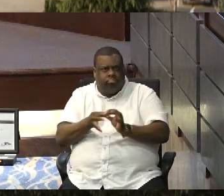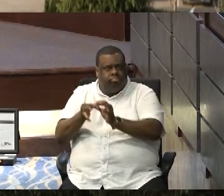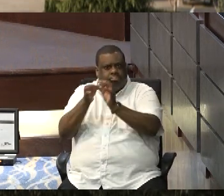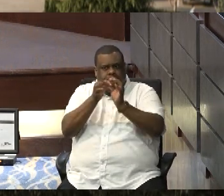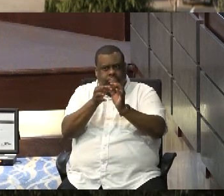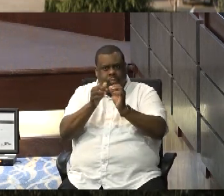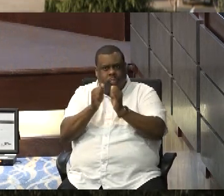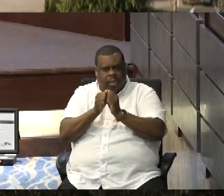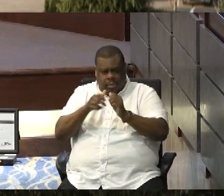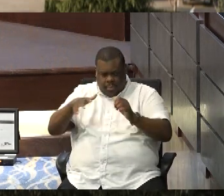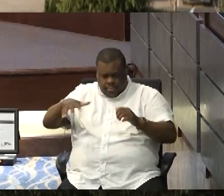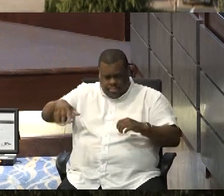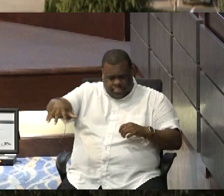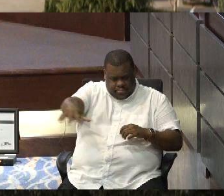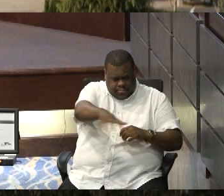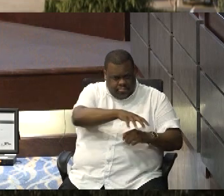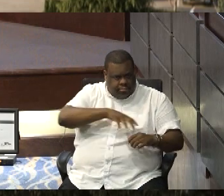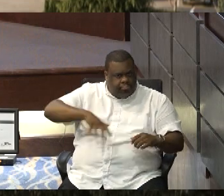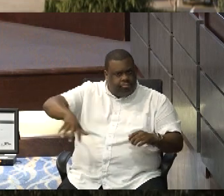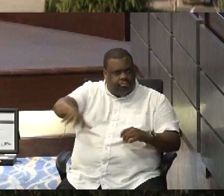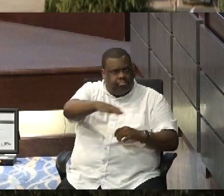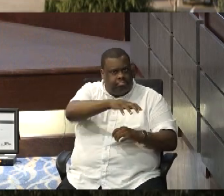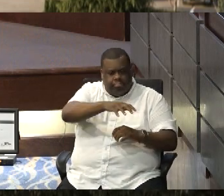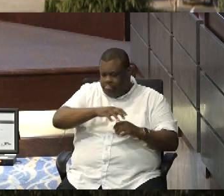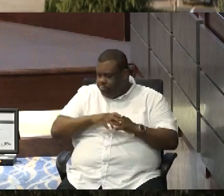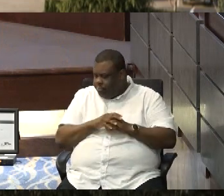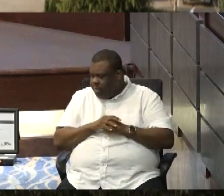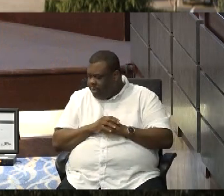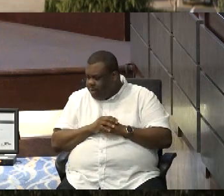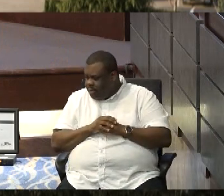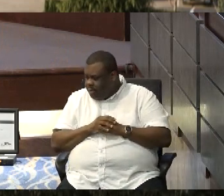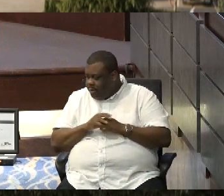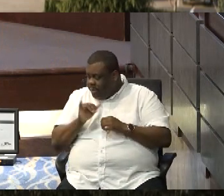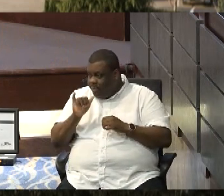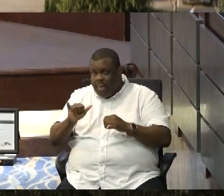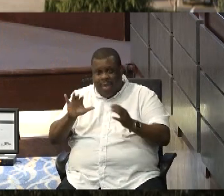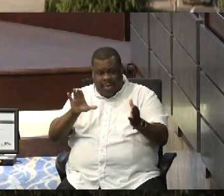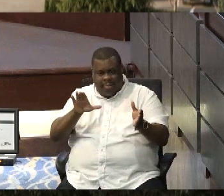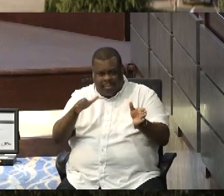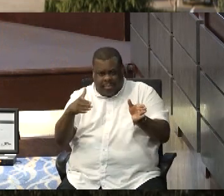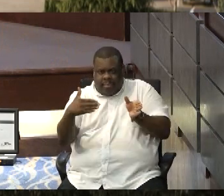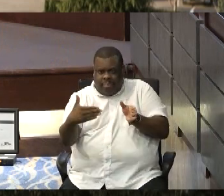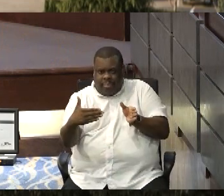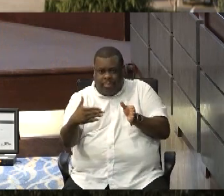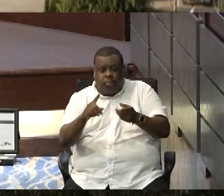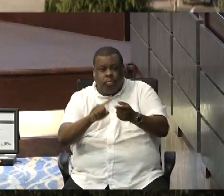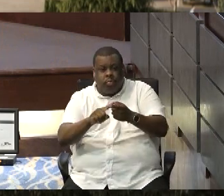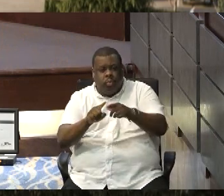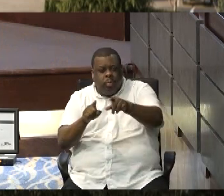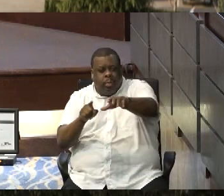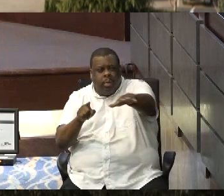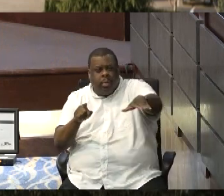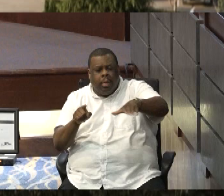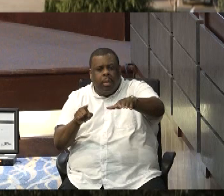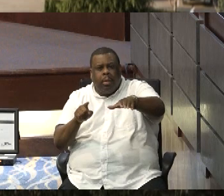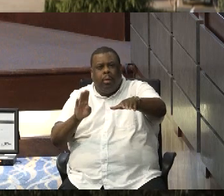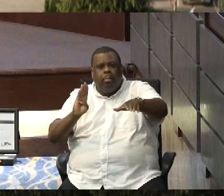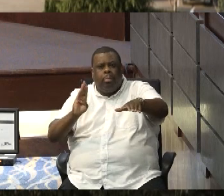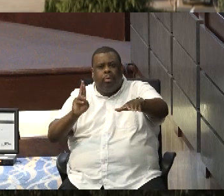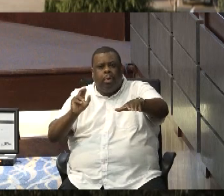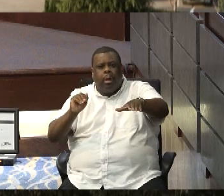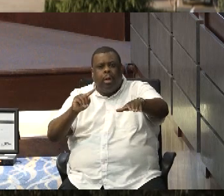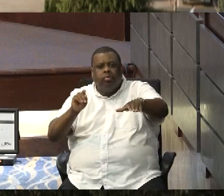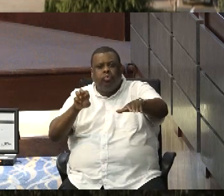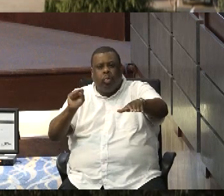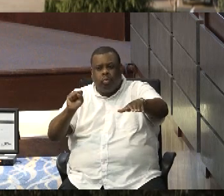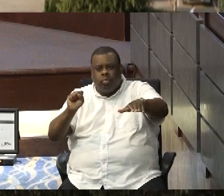them. And we placed the building parallel to the Brazos so that it actually sits at a slight angle to downtown, so that as you're